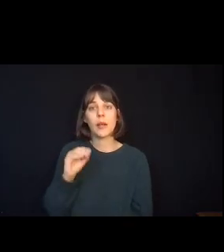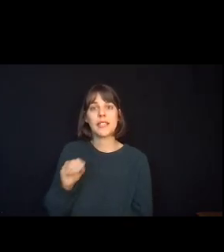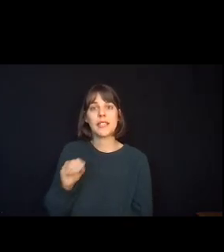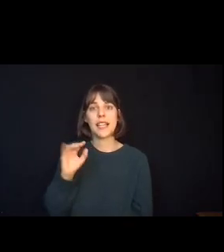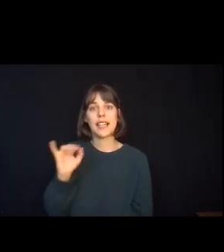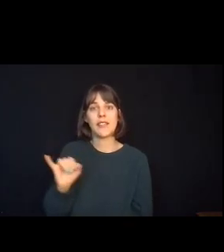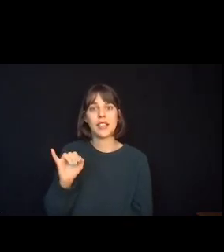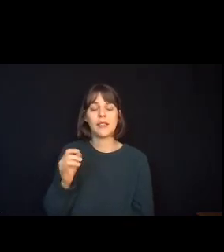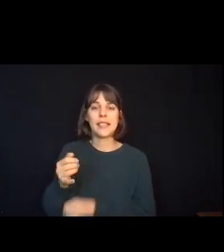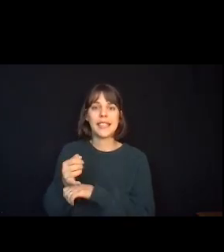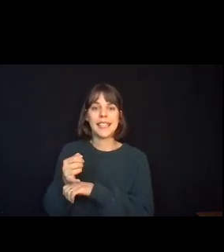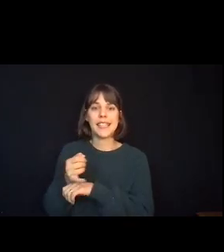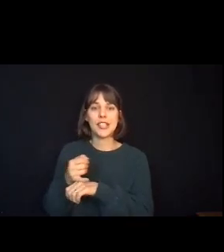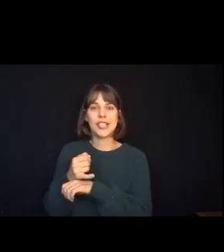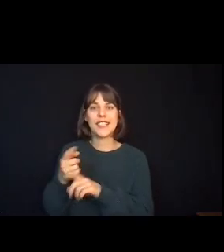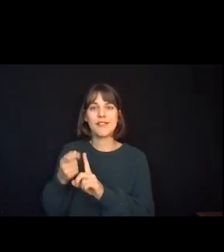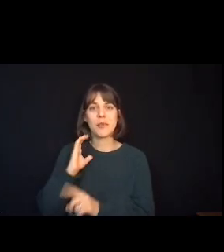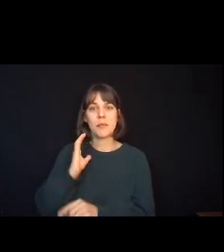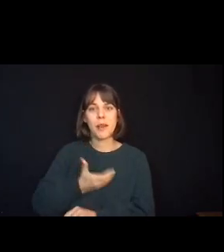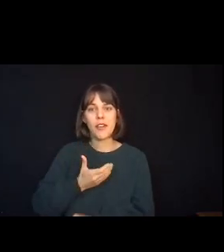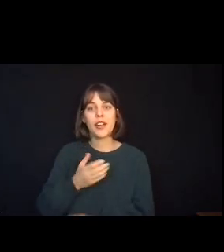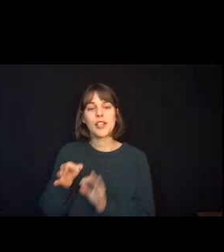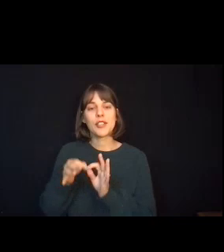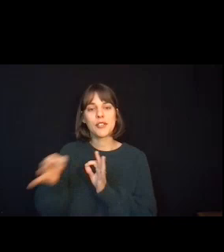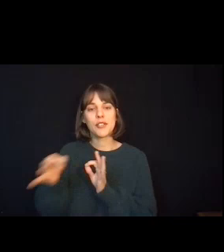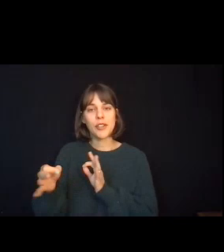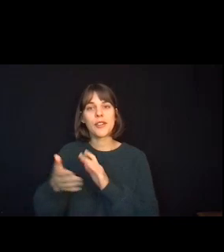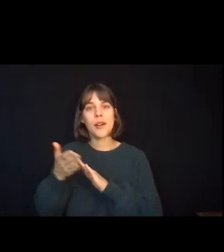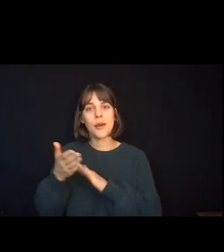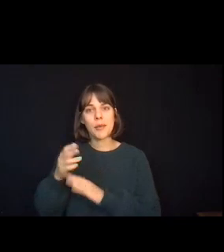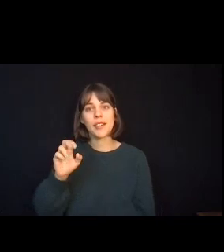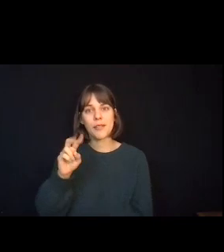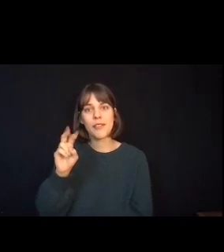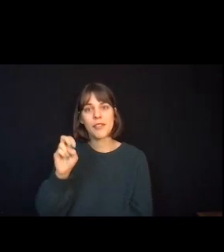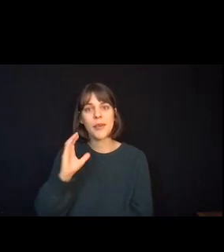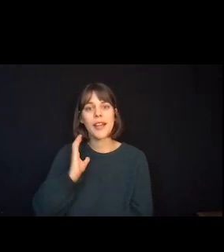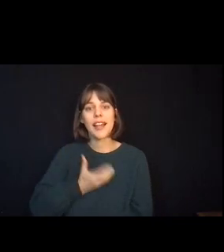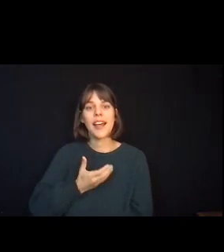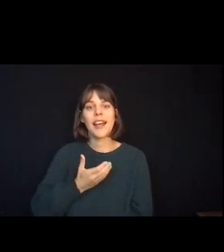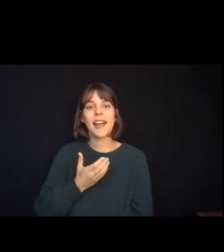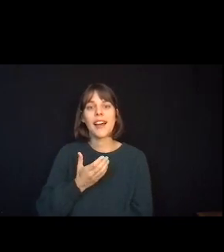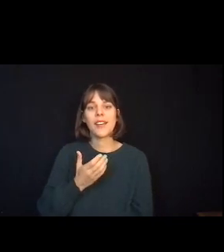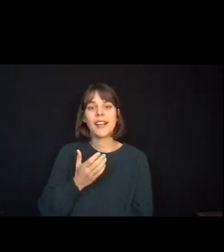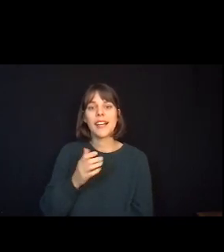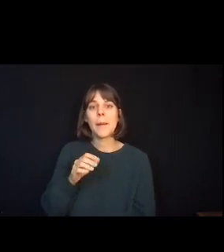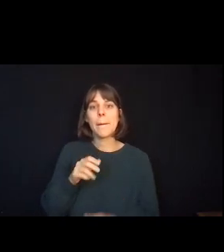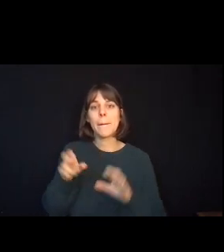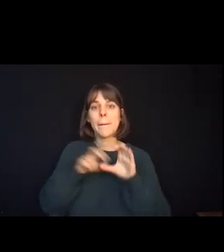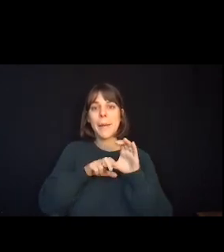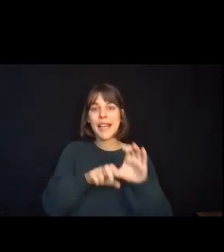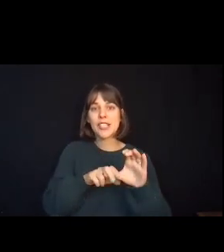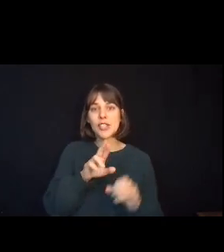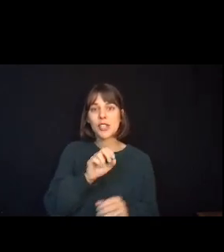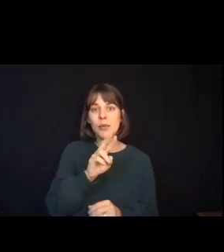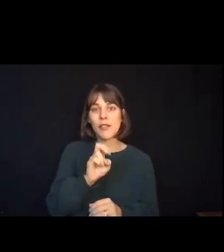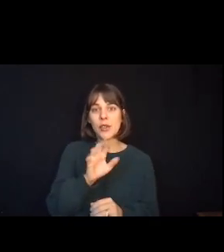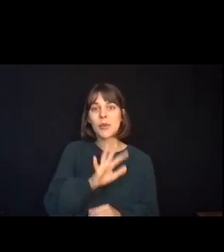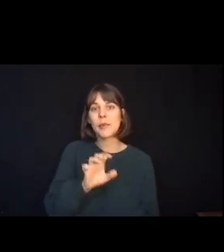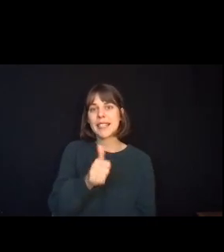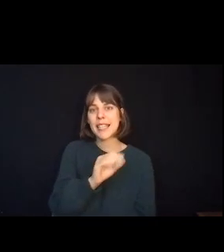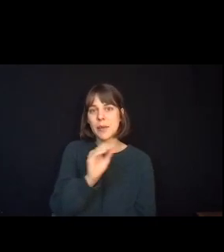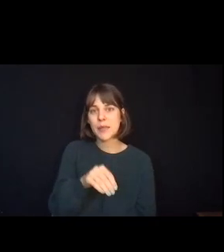interest from our deferred operating revenue, and 10% passenger revenue, and about 14%, that gold slice, is